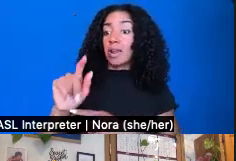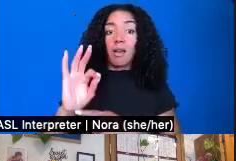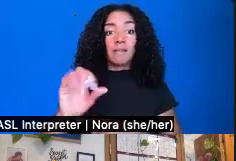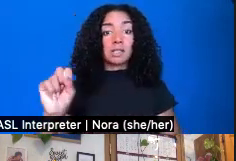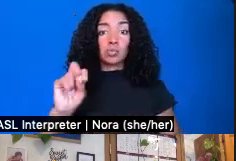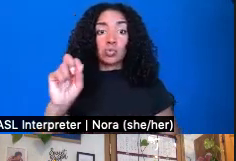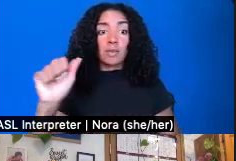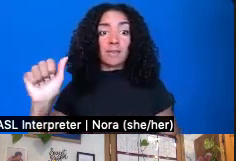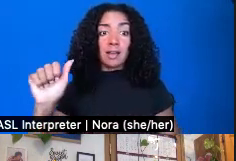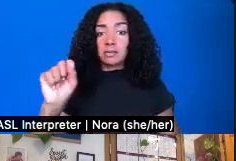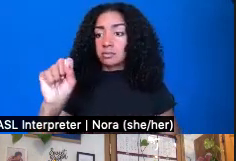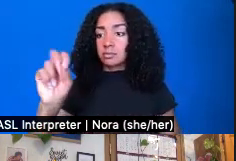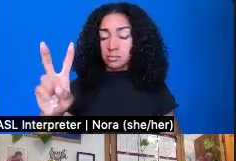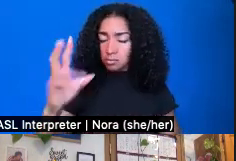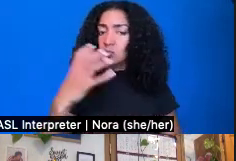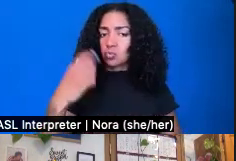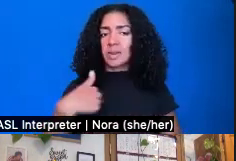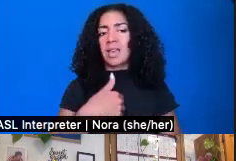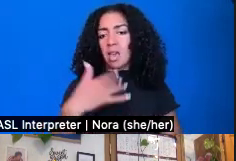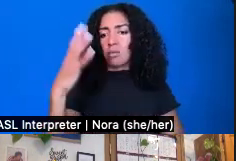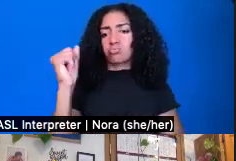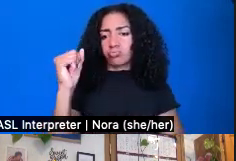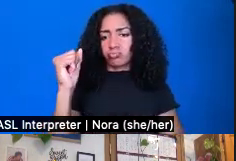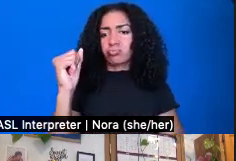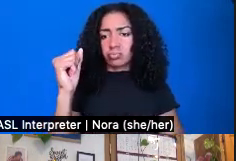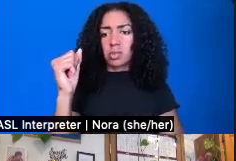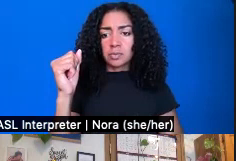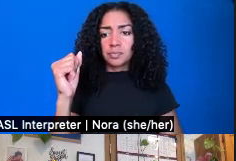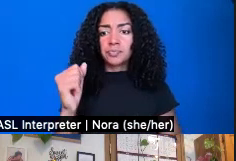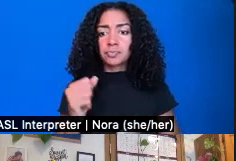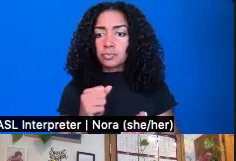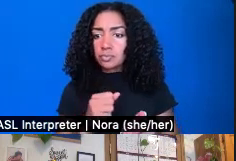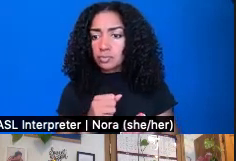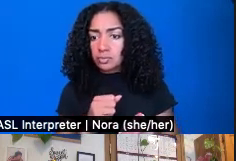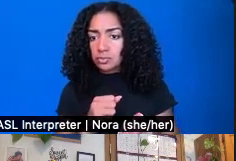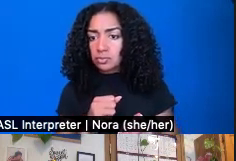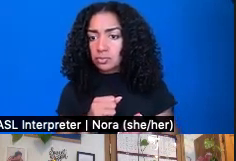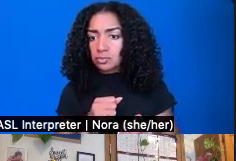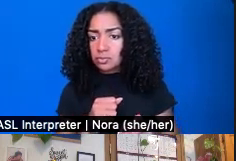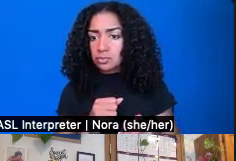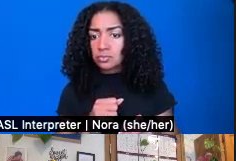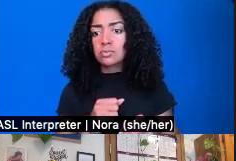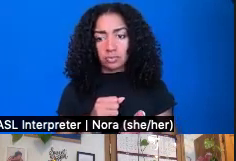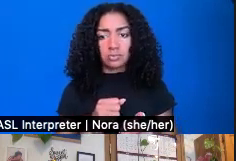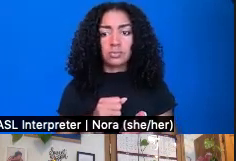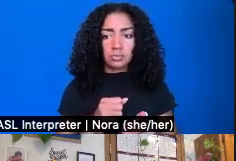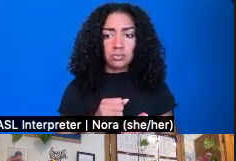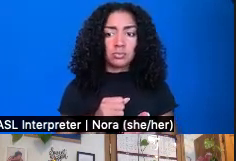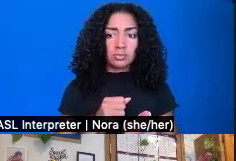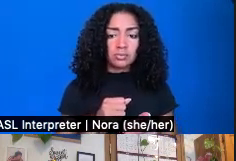rates based on our population. And so there's reasons for that, right? That's built into some of these conversations